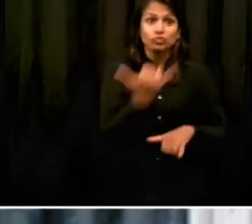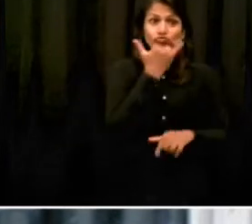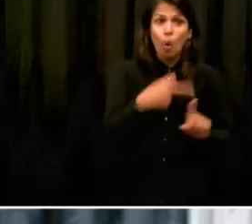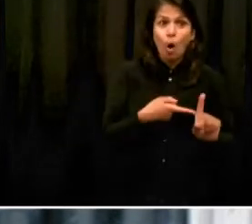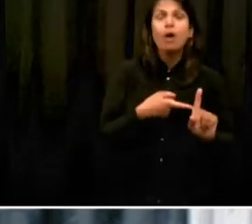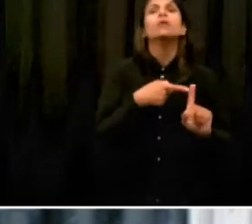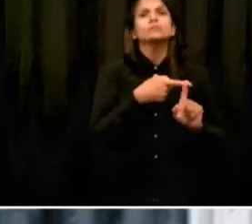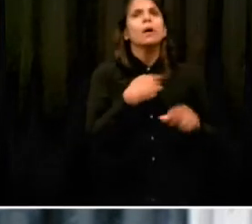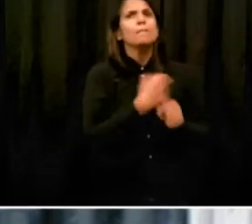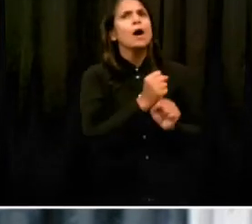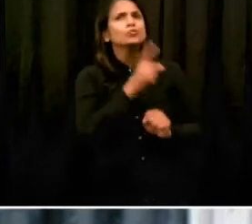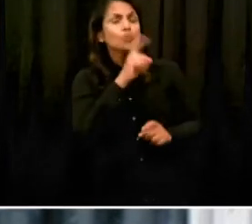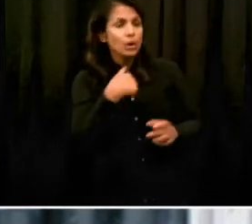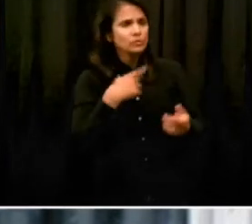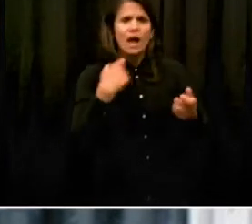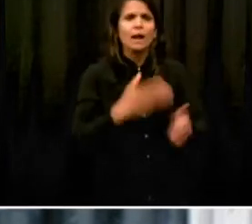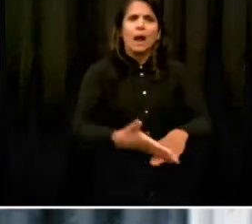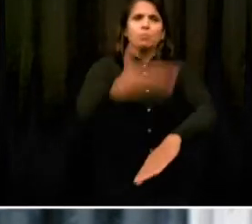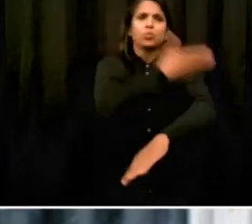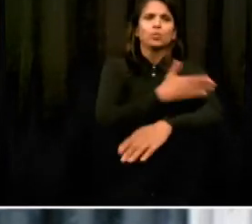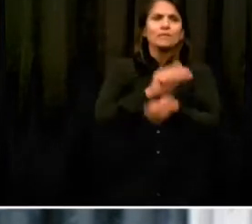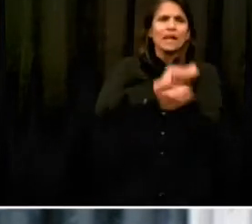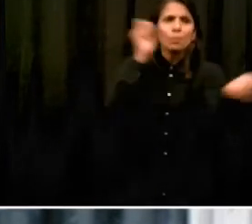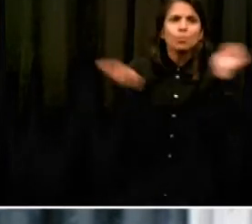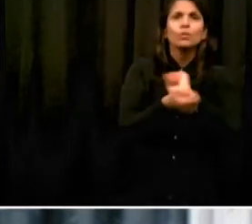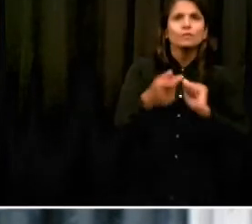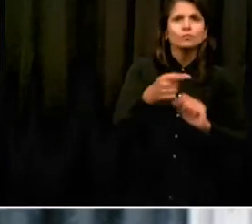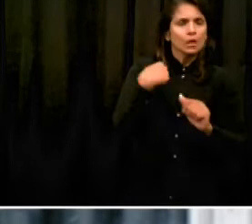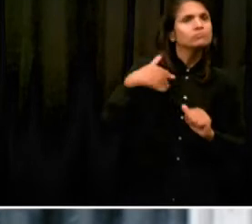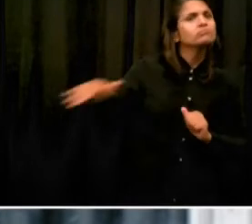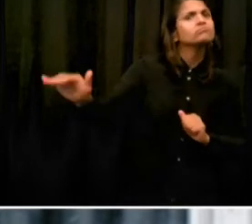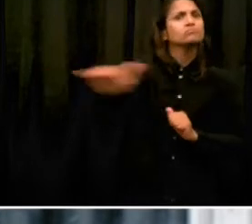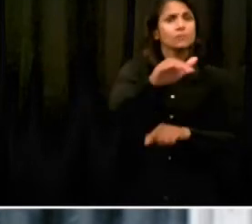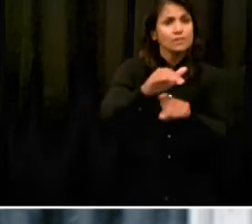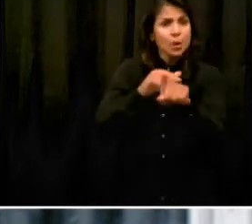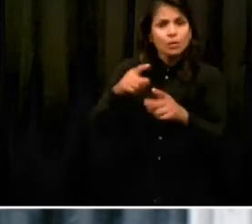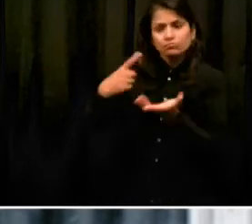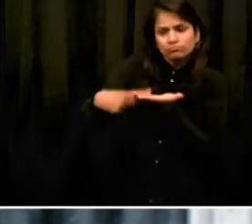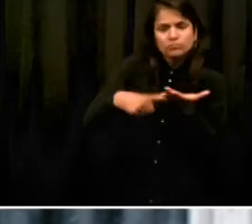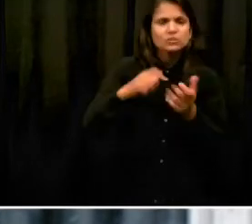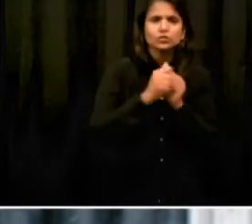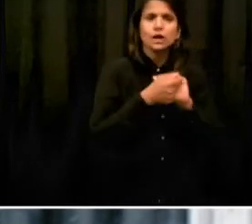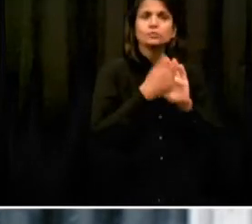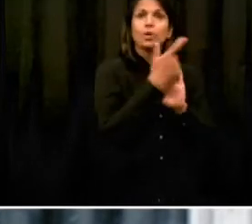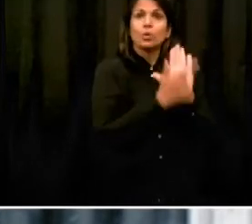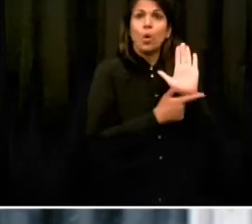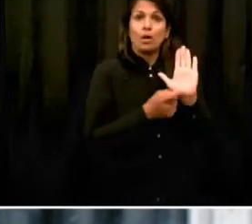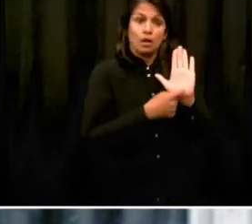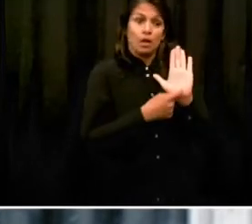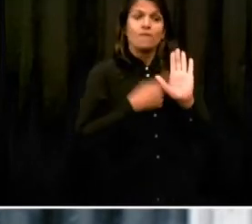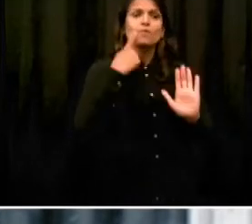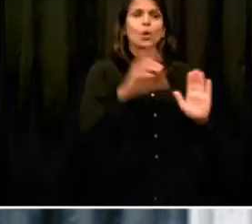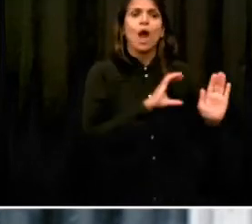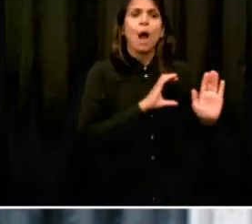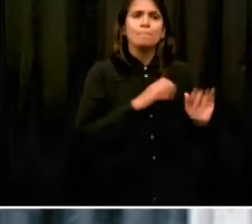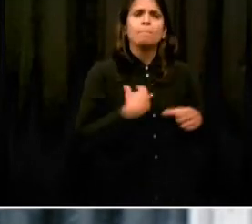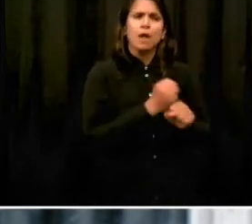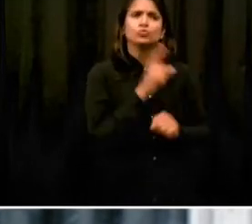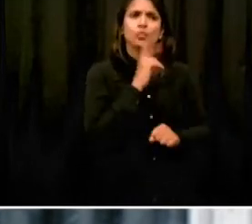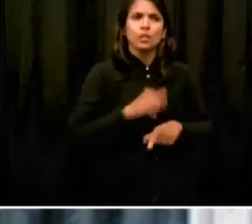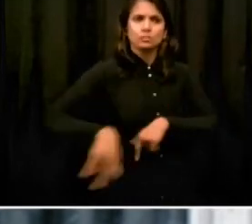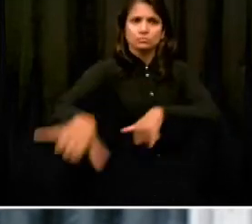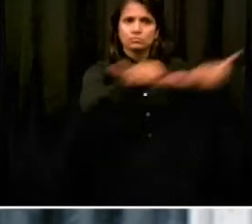to talk about. But you also have to be fair that by and large, officers are out there every day doing God's work in many